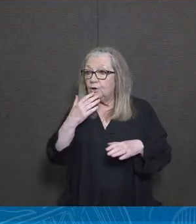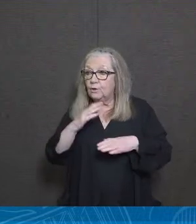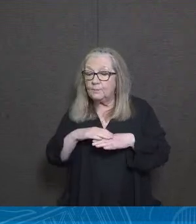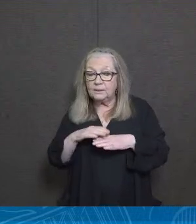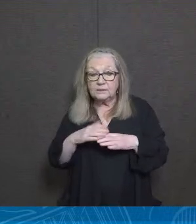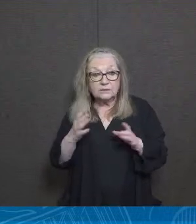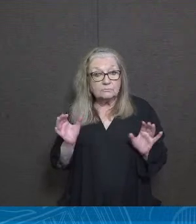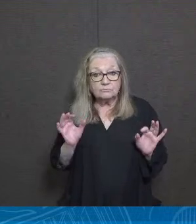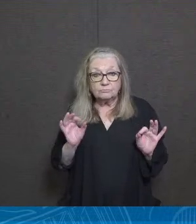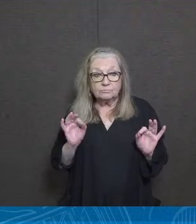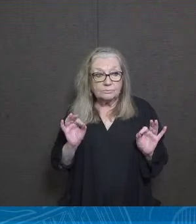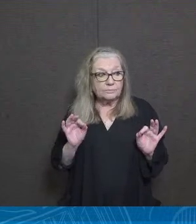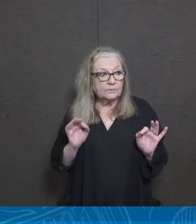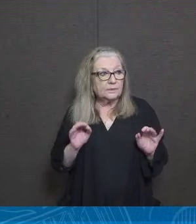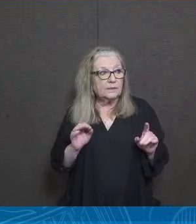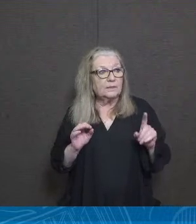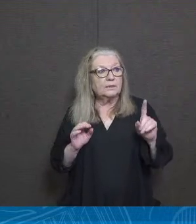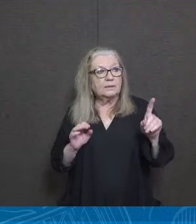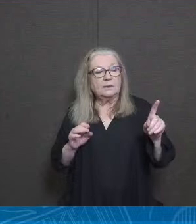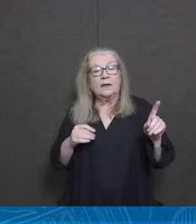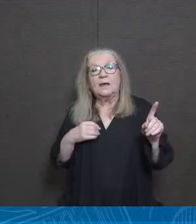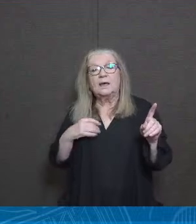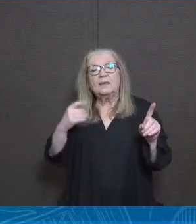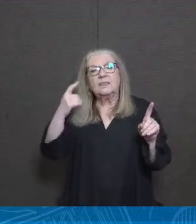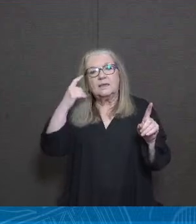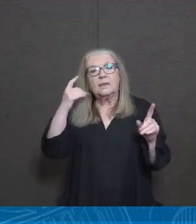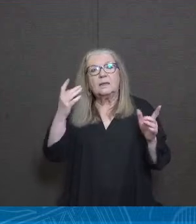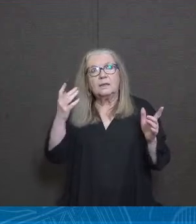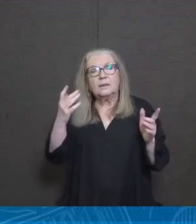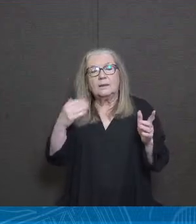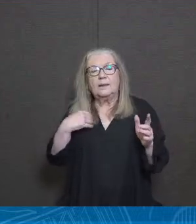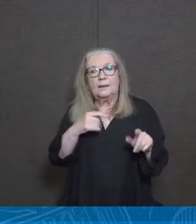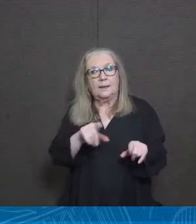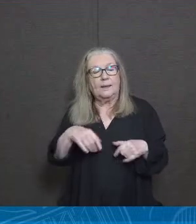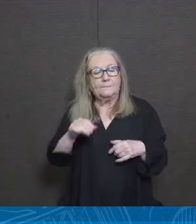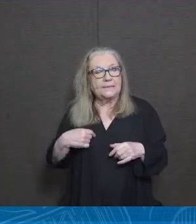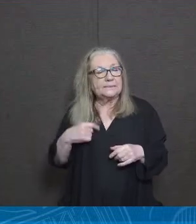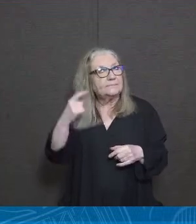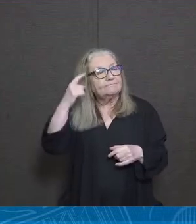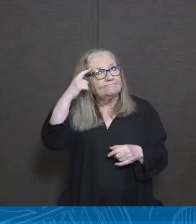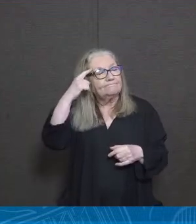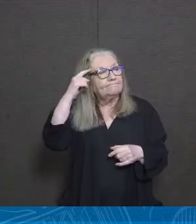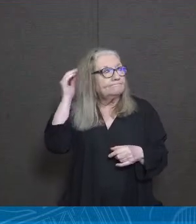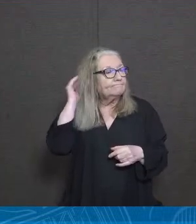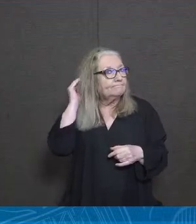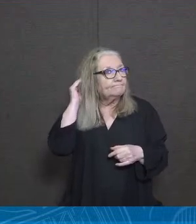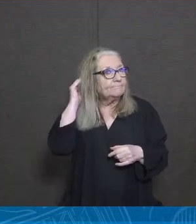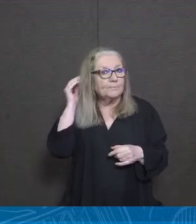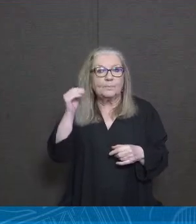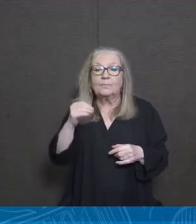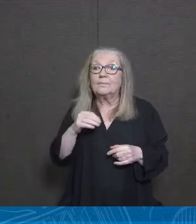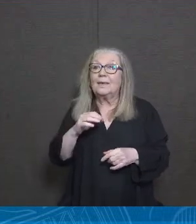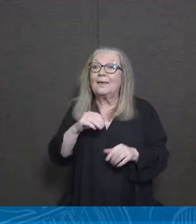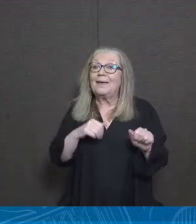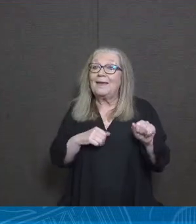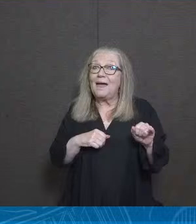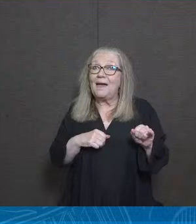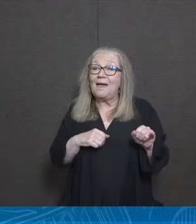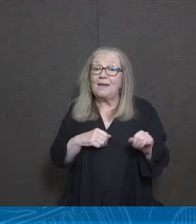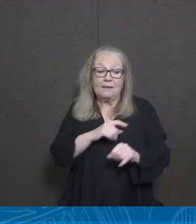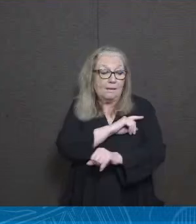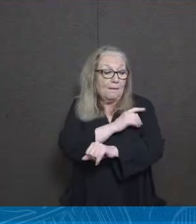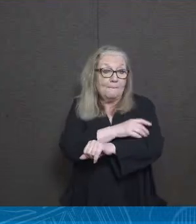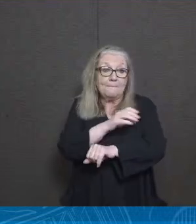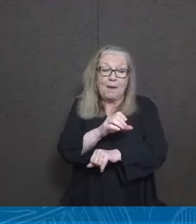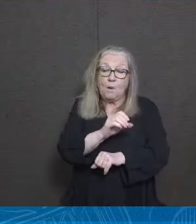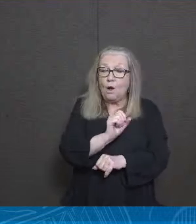panel, Ferry? Yes, I think we can also always remind ourselves that DRR is about empowering every individual